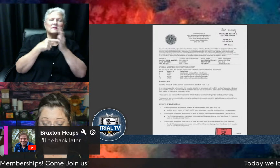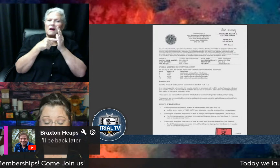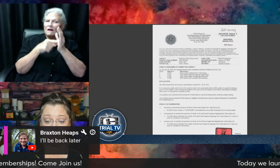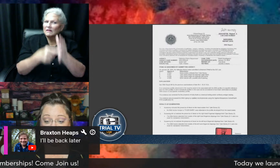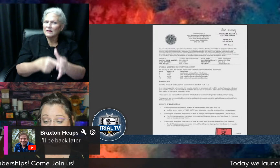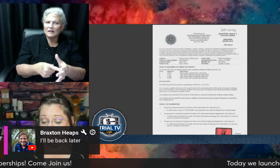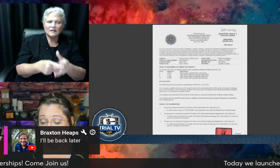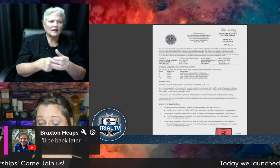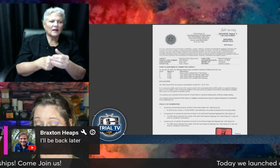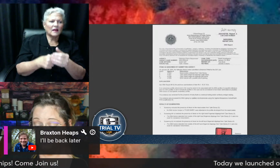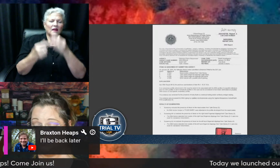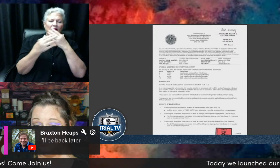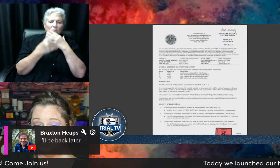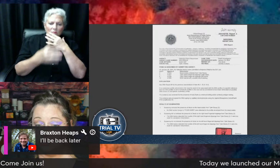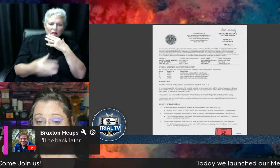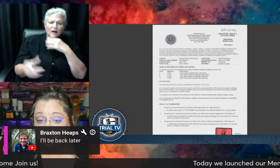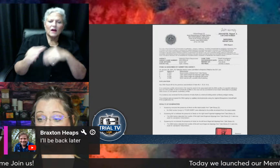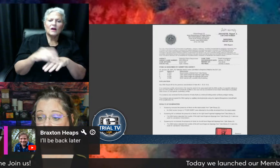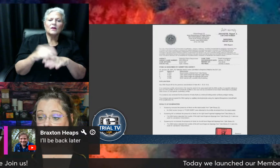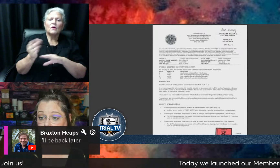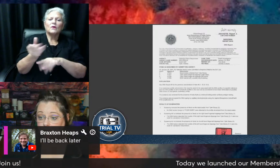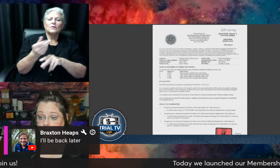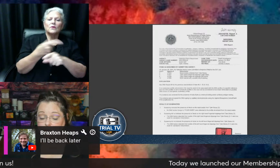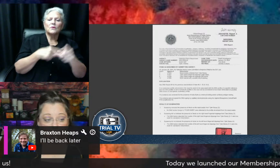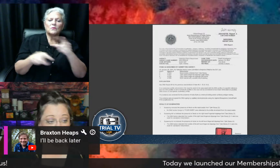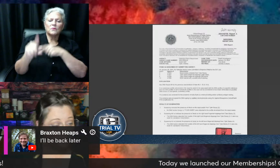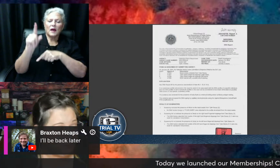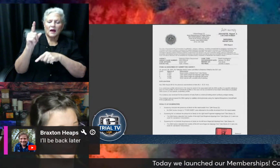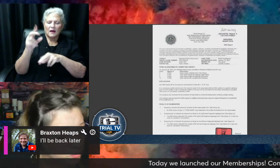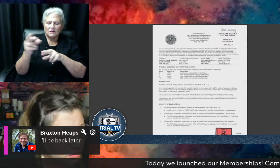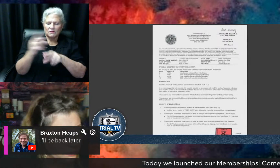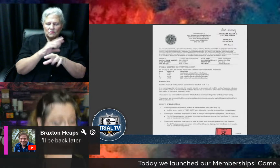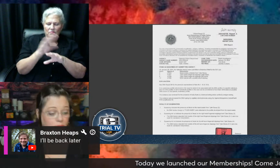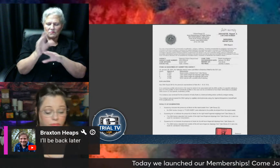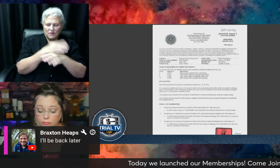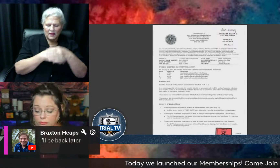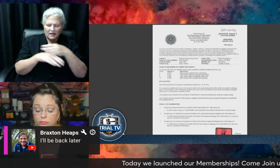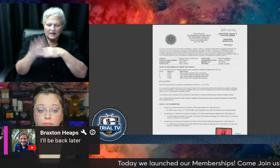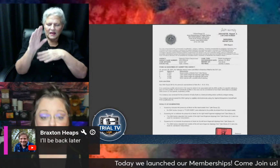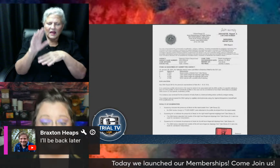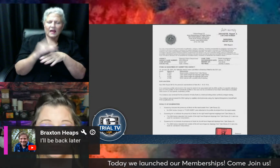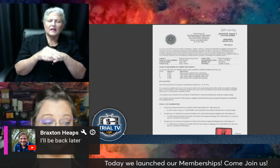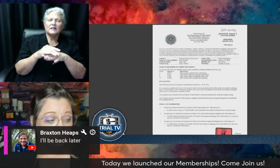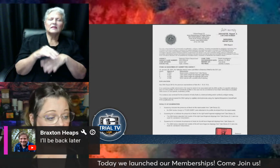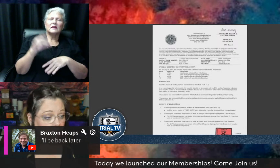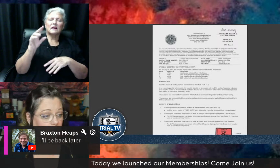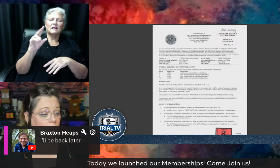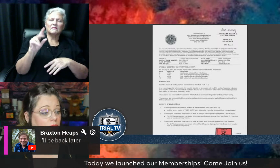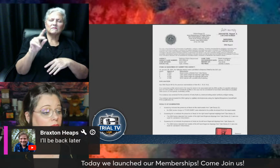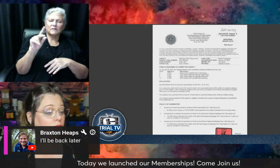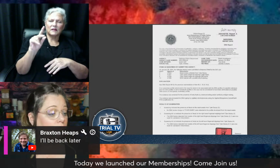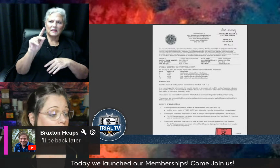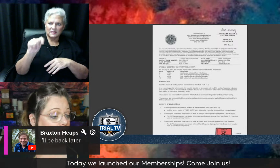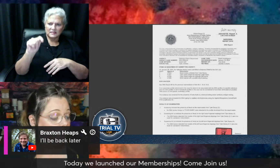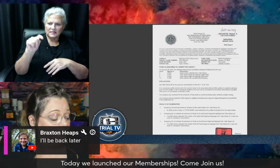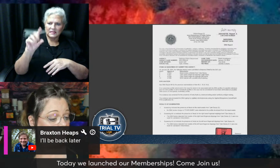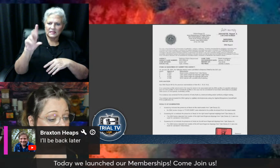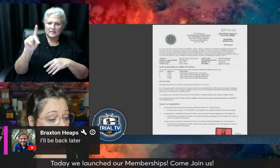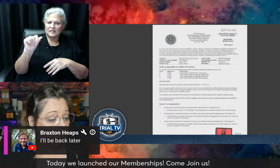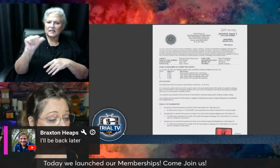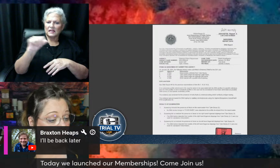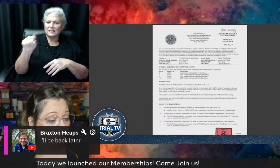Dazey, and the DNA factors detected from swabs of the right hand fingernail clippings from Tyler Dazey were too weak for